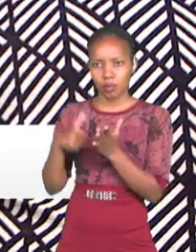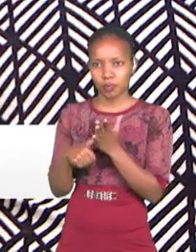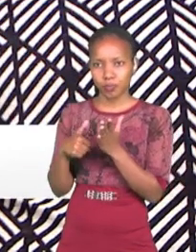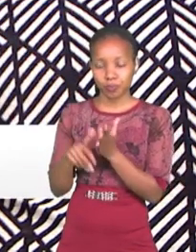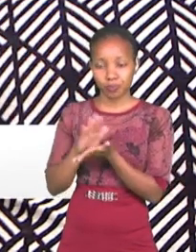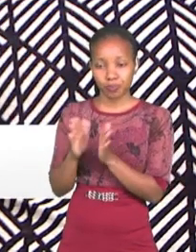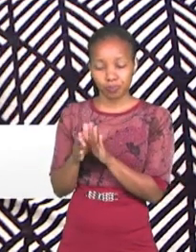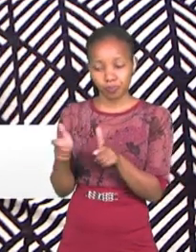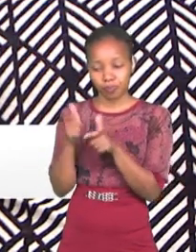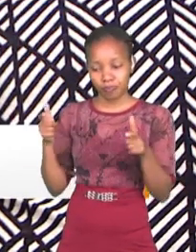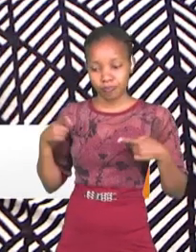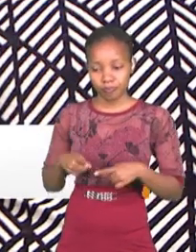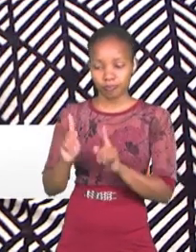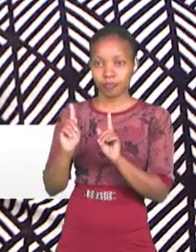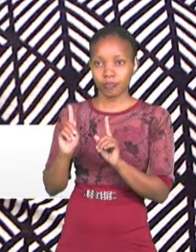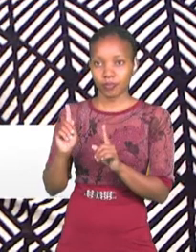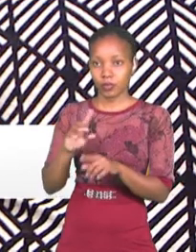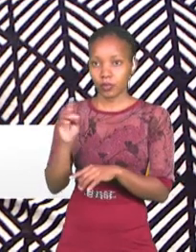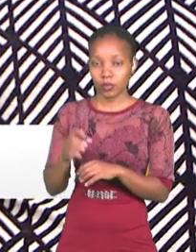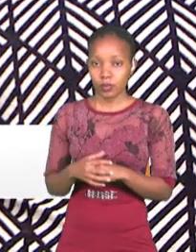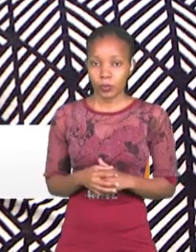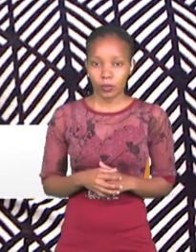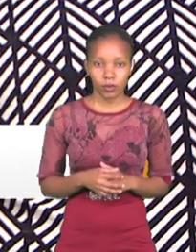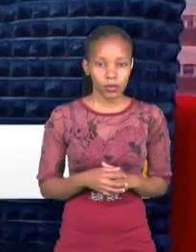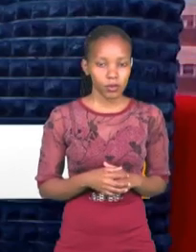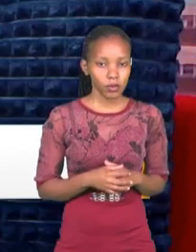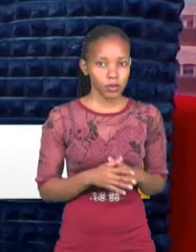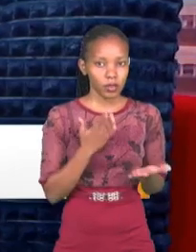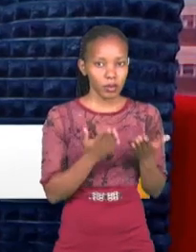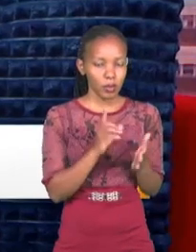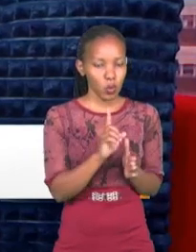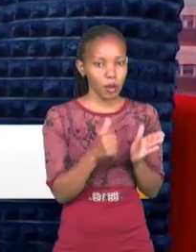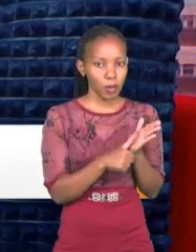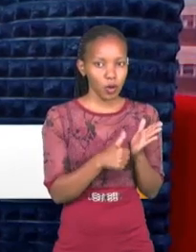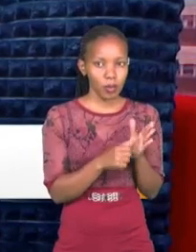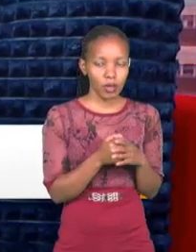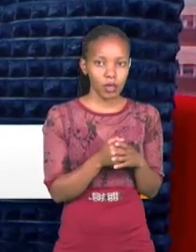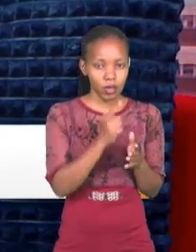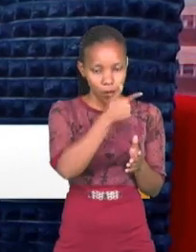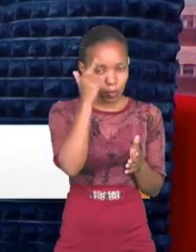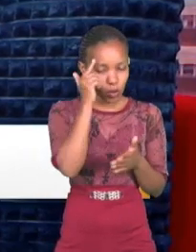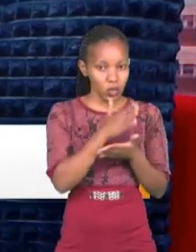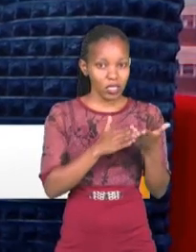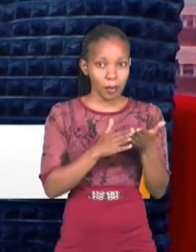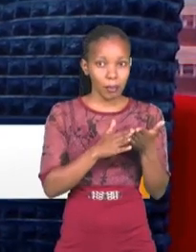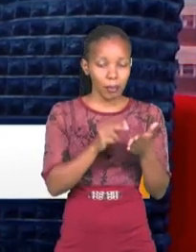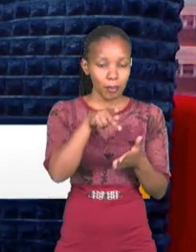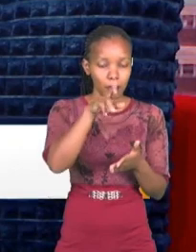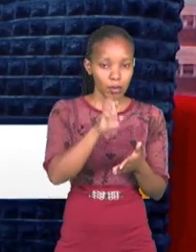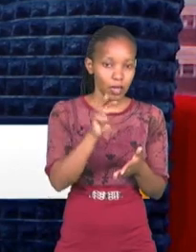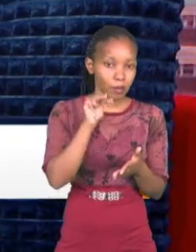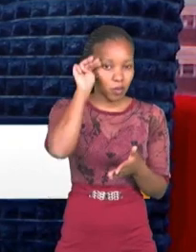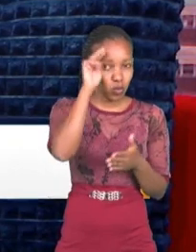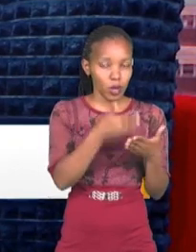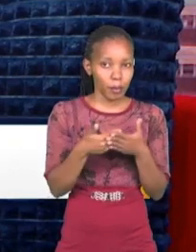demystify themselves when actually come up? There may be one complication of anemia, because some premature babies or some neonatal which